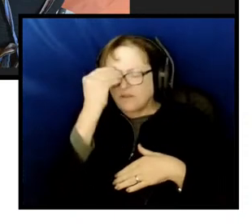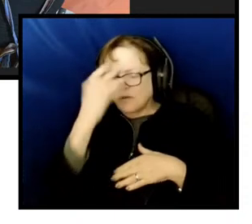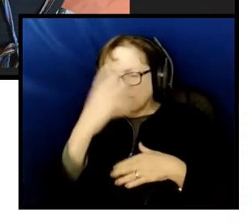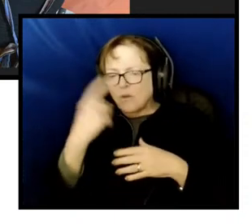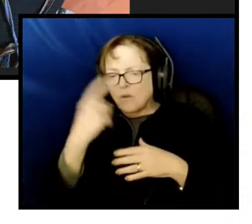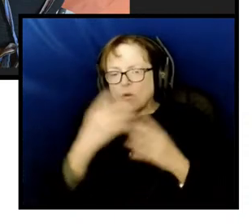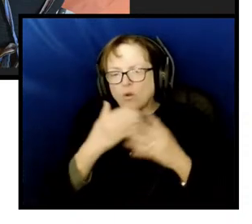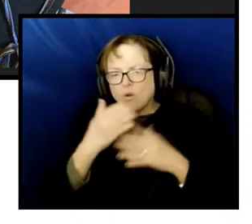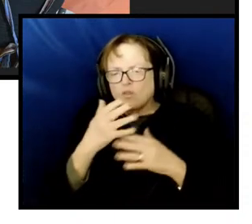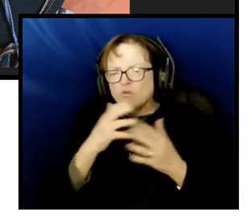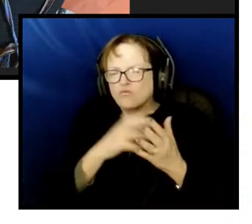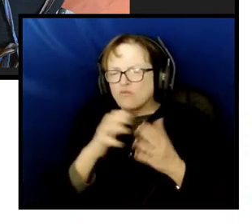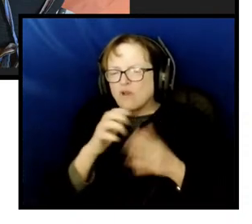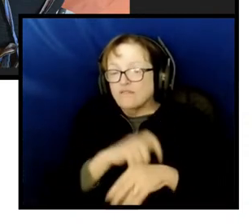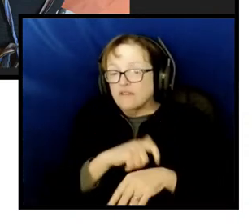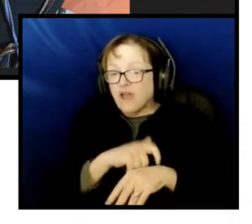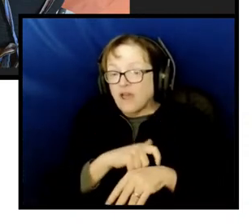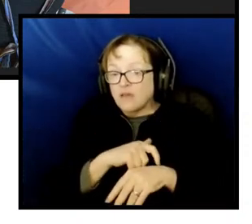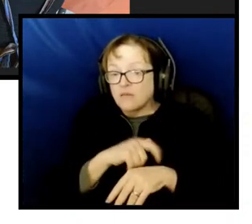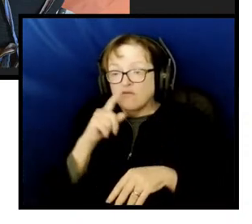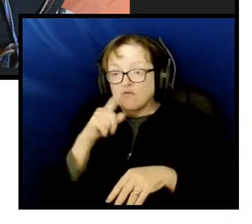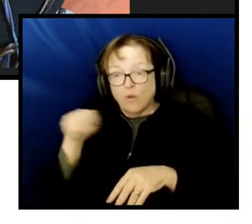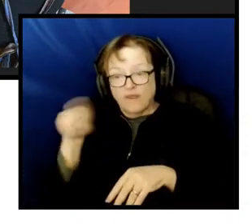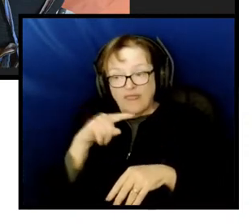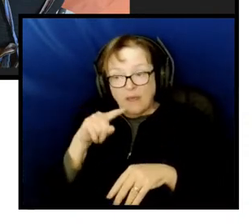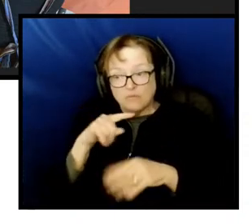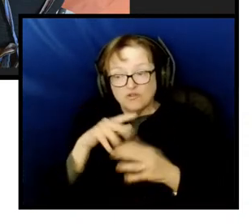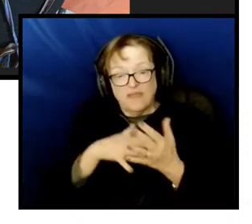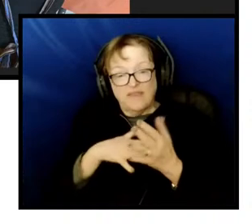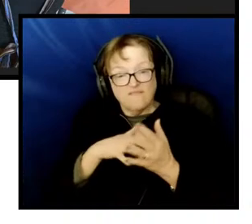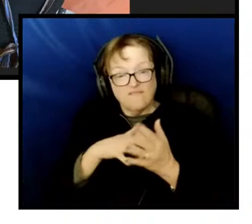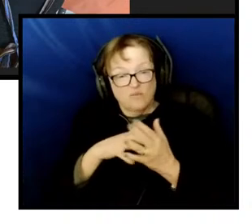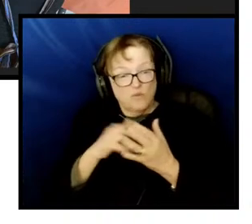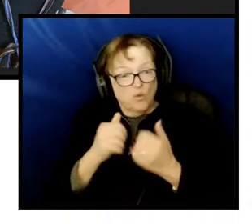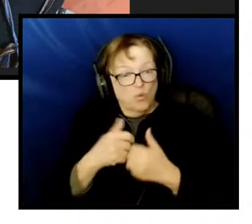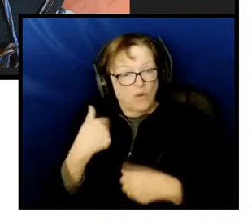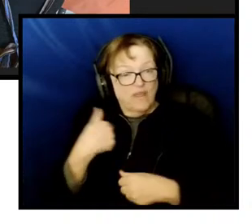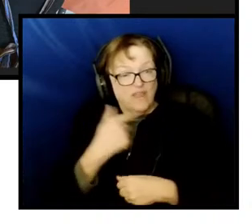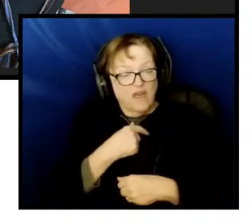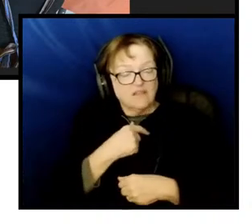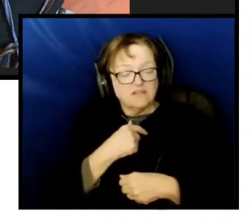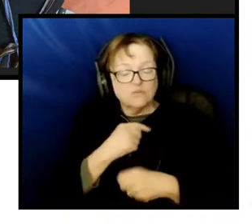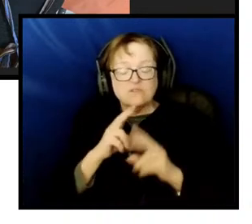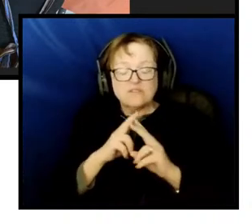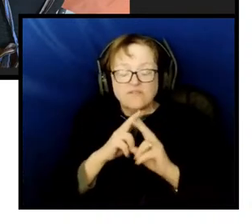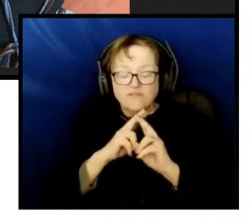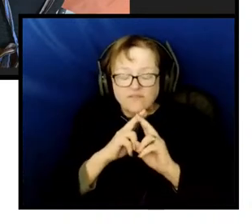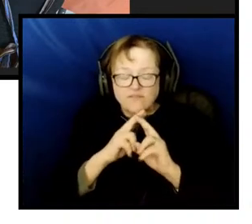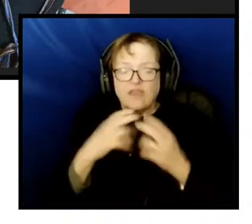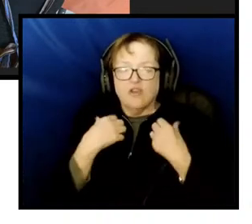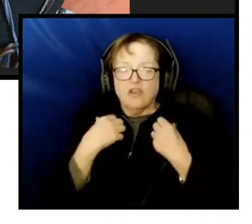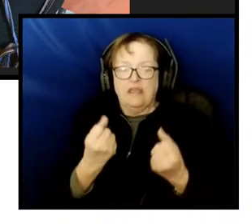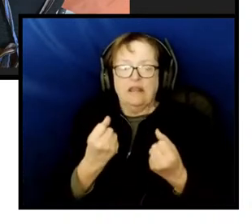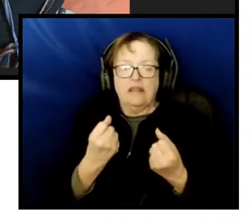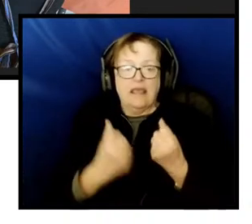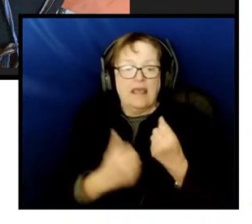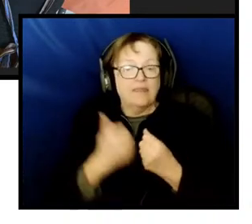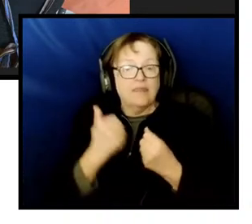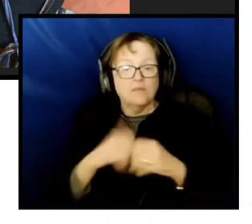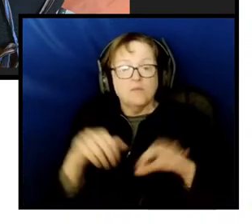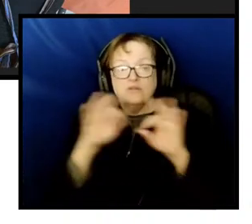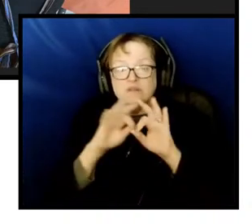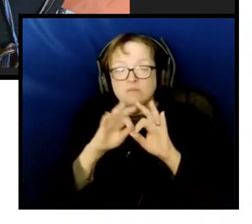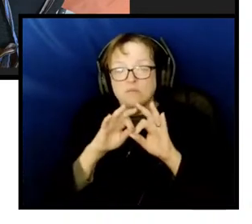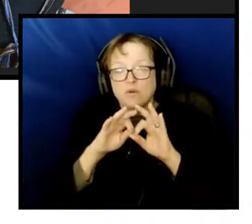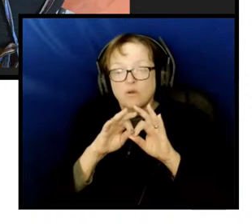rough patch, and for them to be in a space of vulnerability with us was so healing, and it felt like the most important thing about the